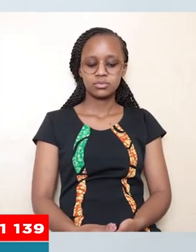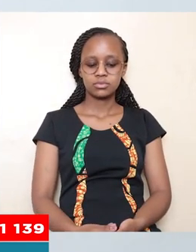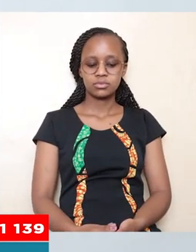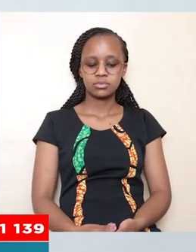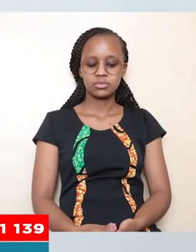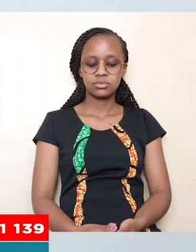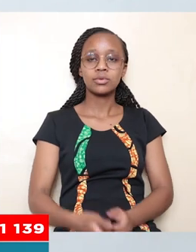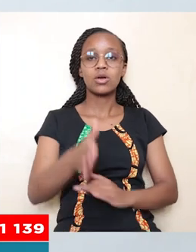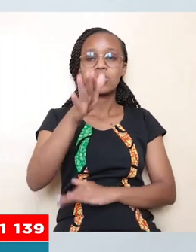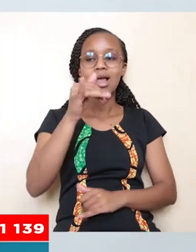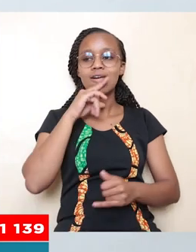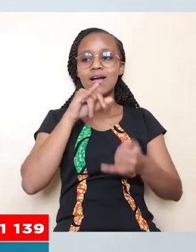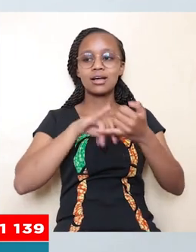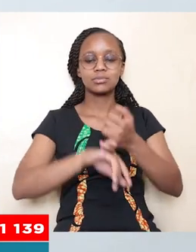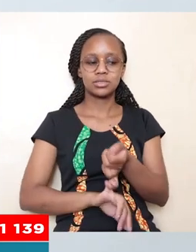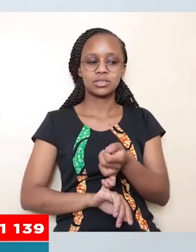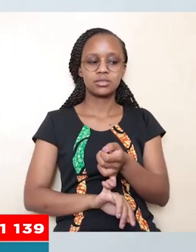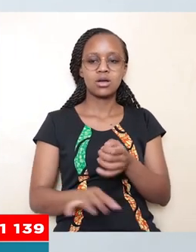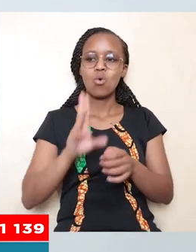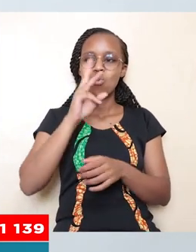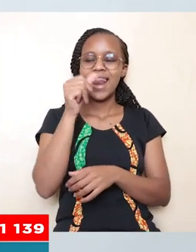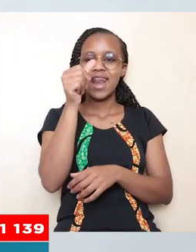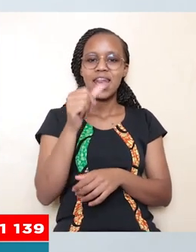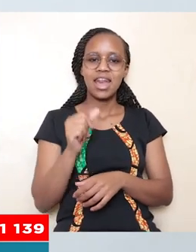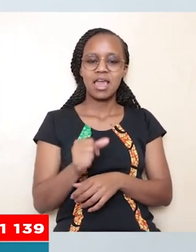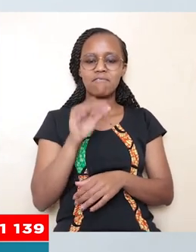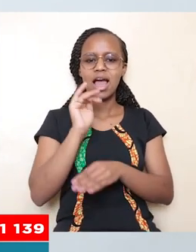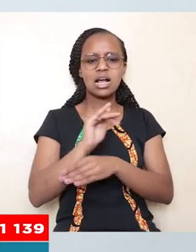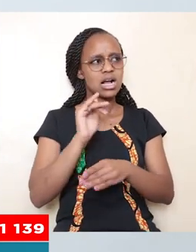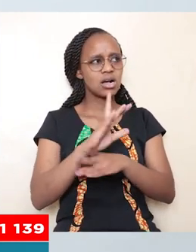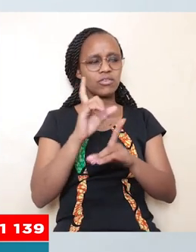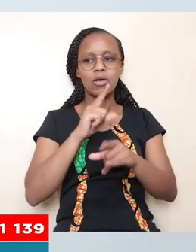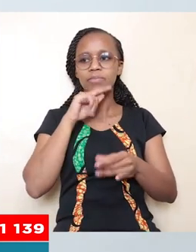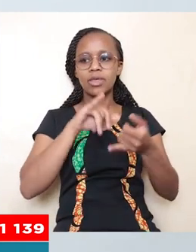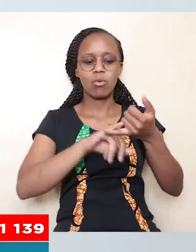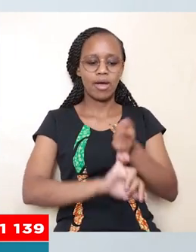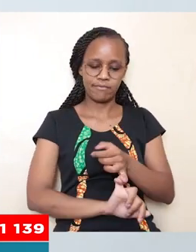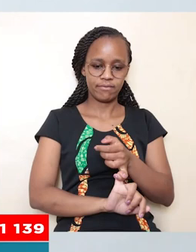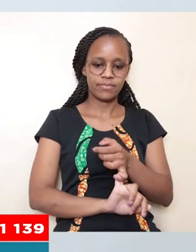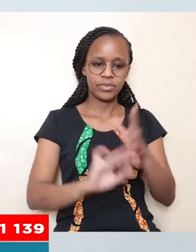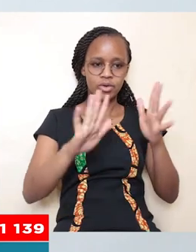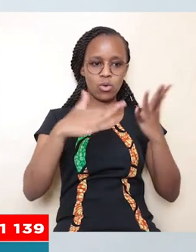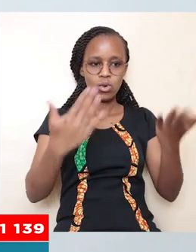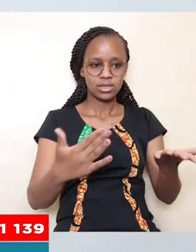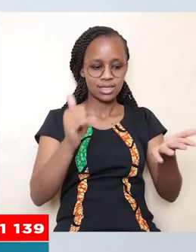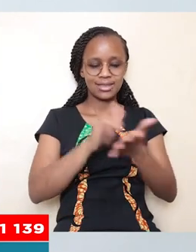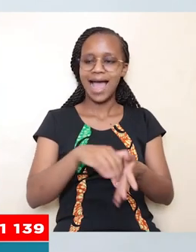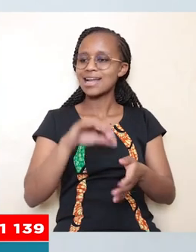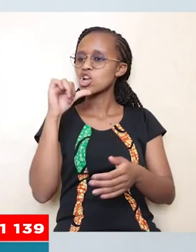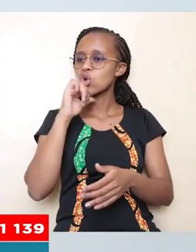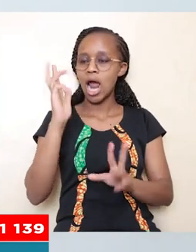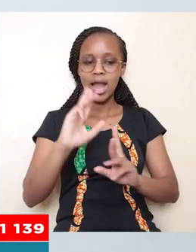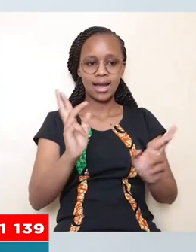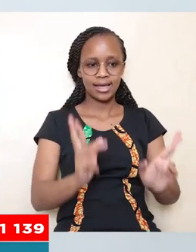A godly husband will not demand from his wife what she is not